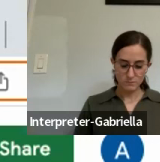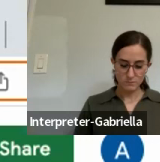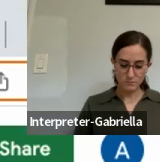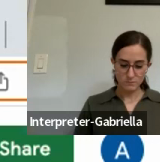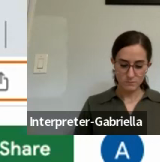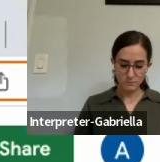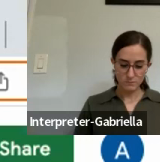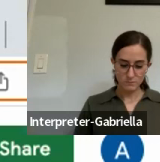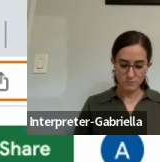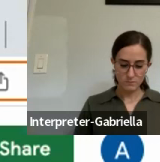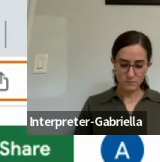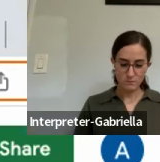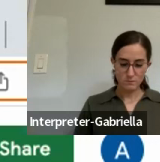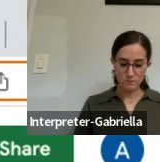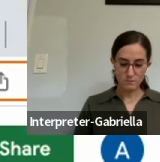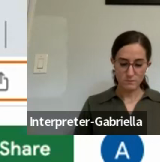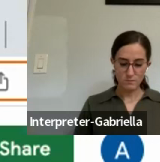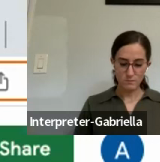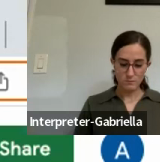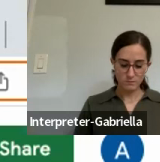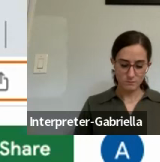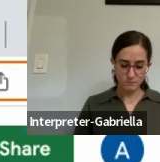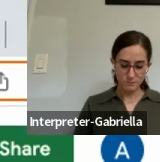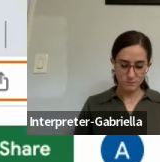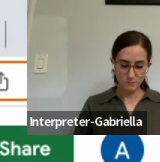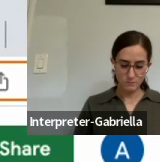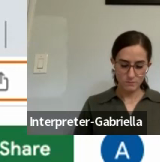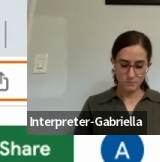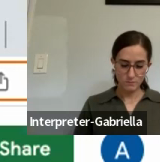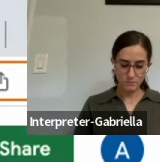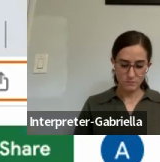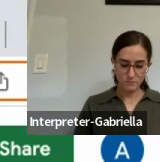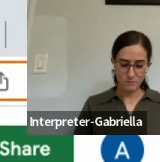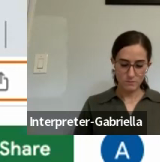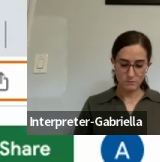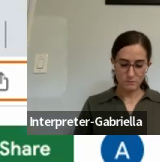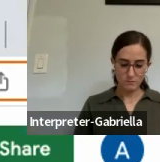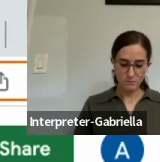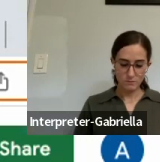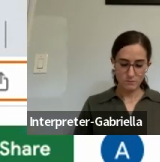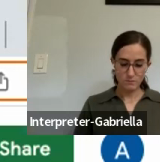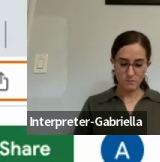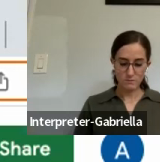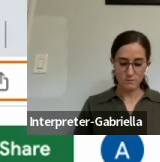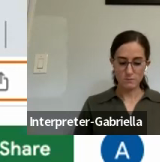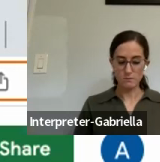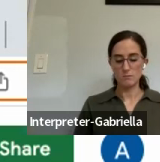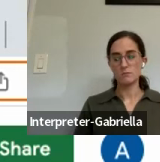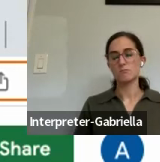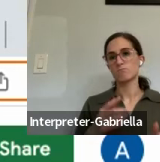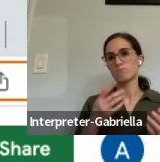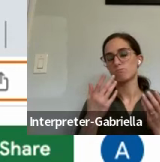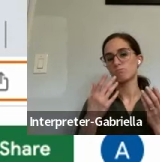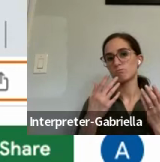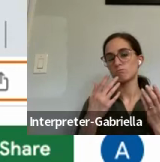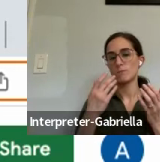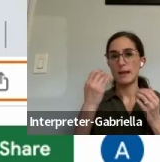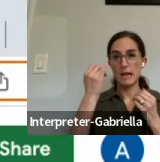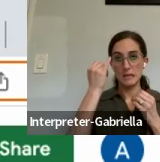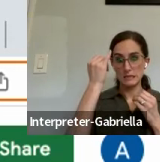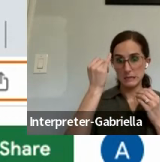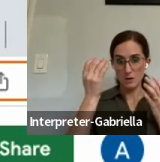proporcionar cuidado de niños. And so the idea would be, could we